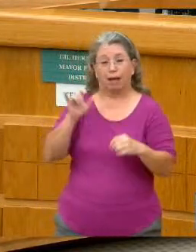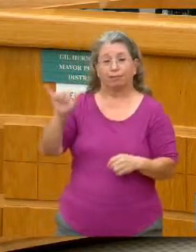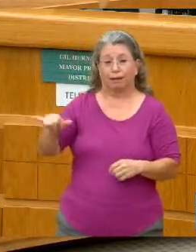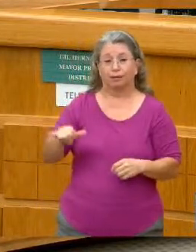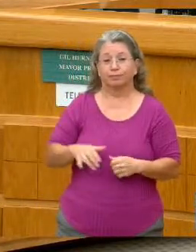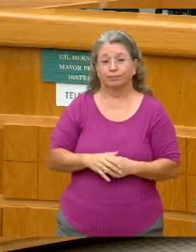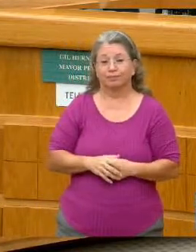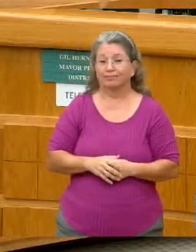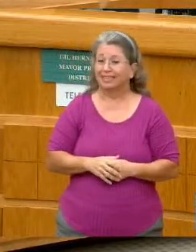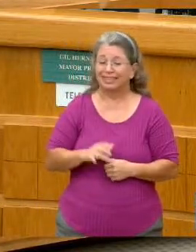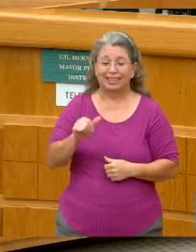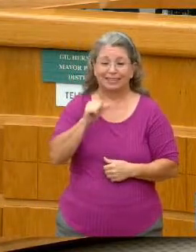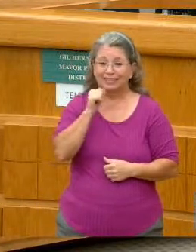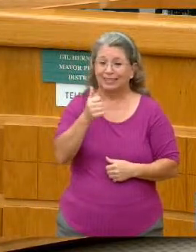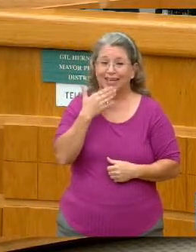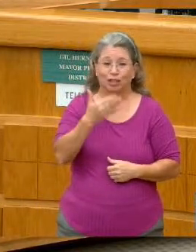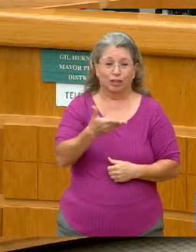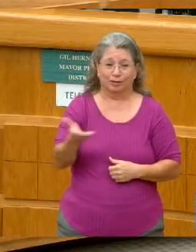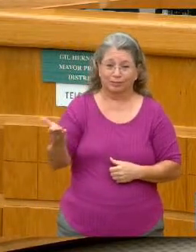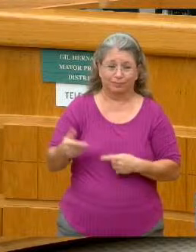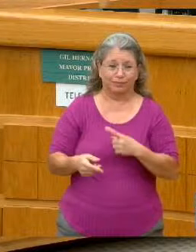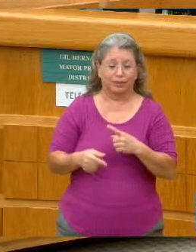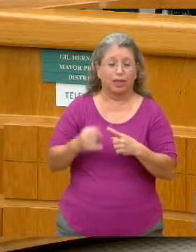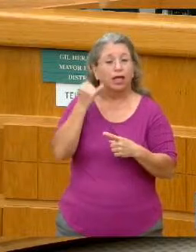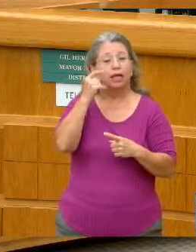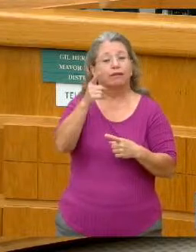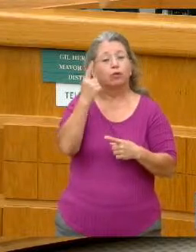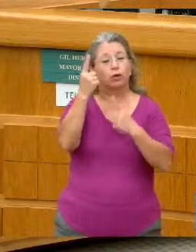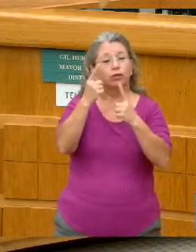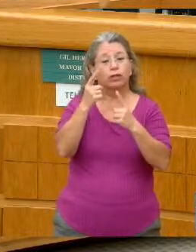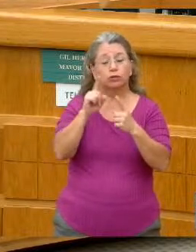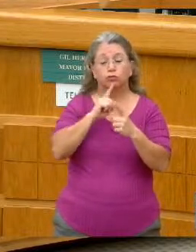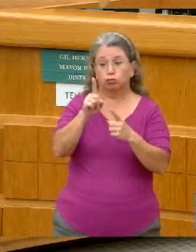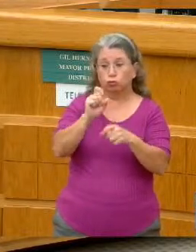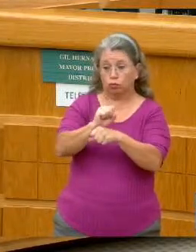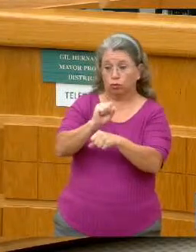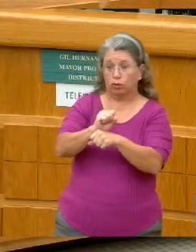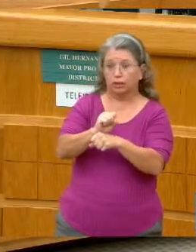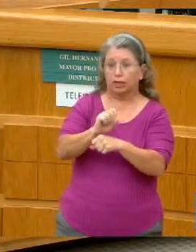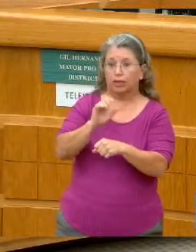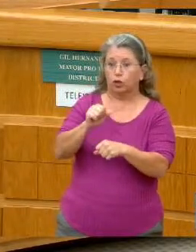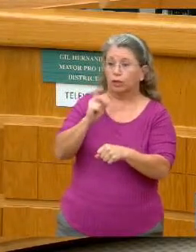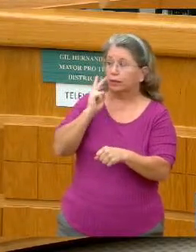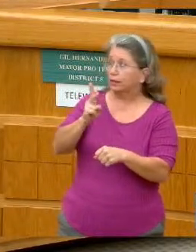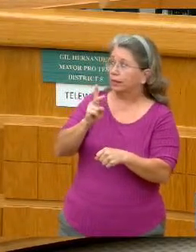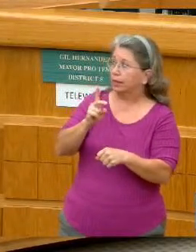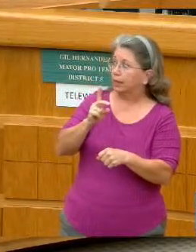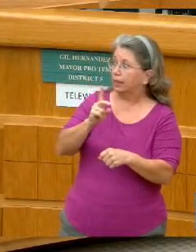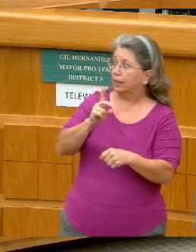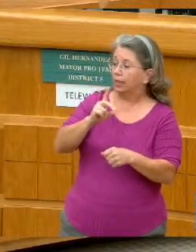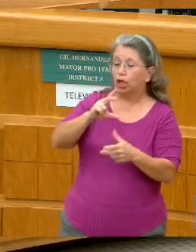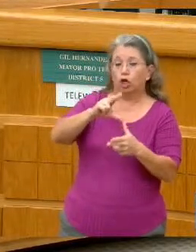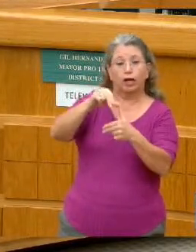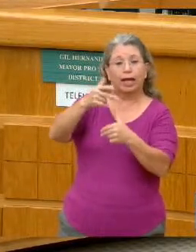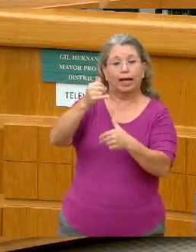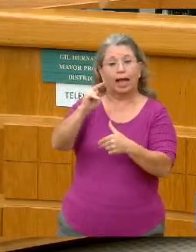So not a good sign. And if you're wondering, does this really work? Here's Hurricane Hannah right there. It works. It really can